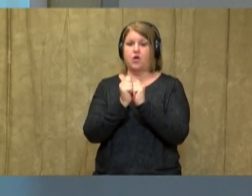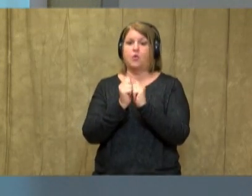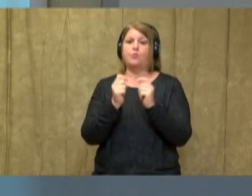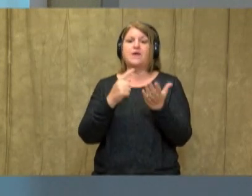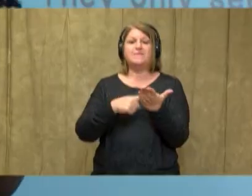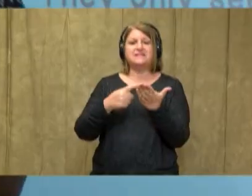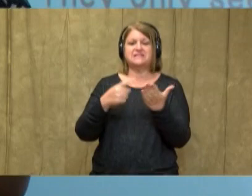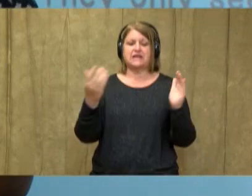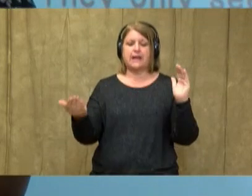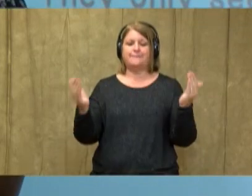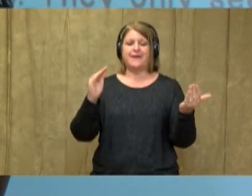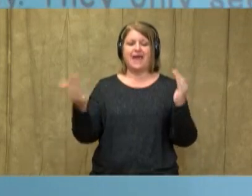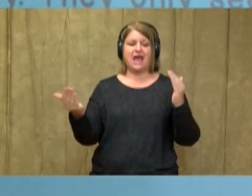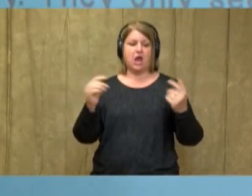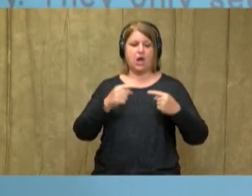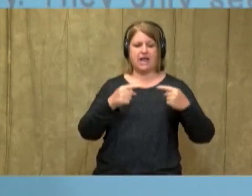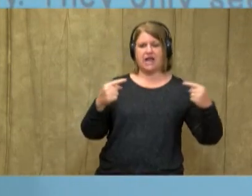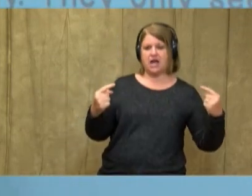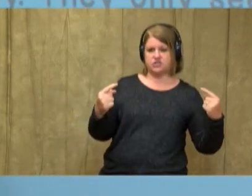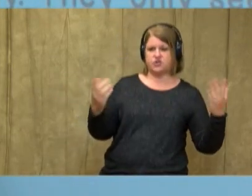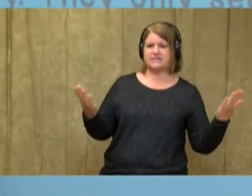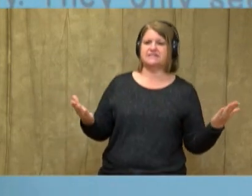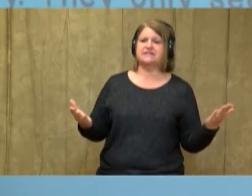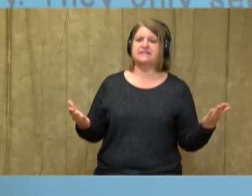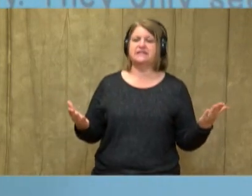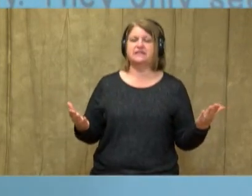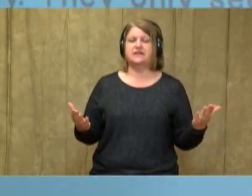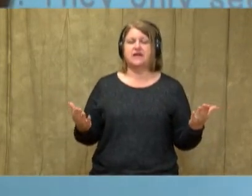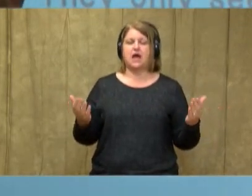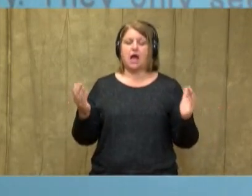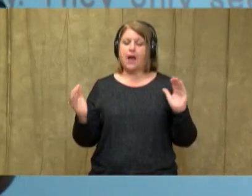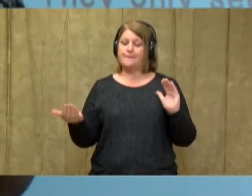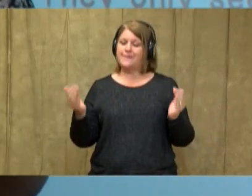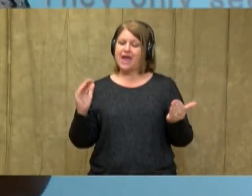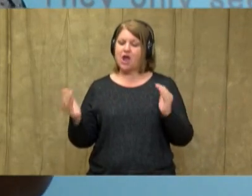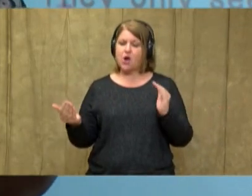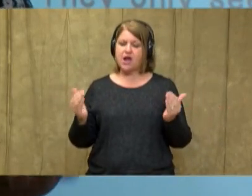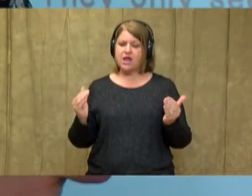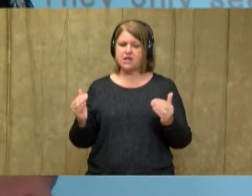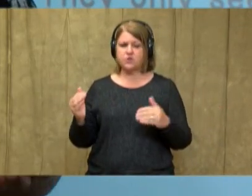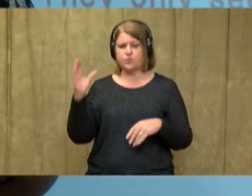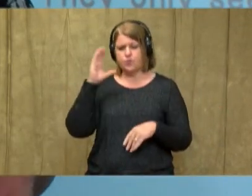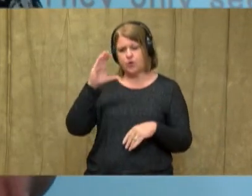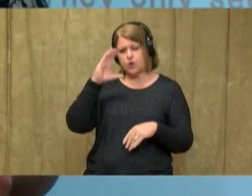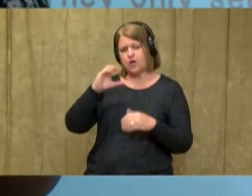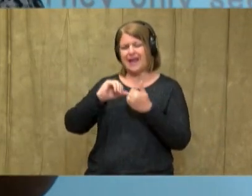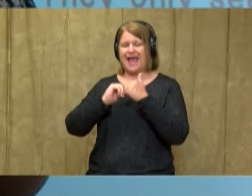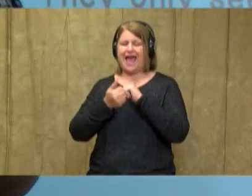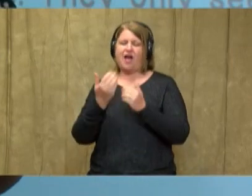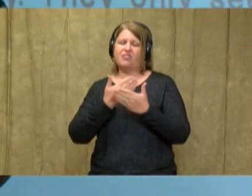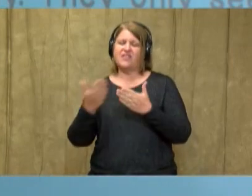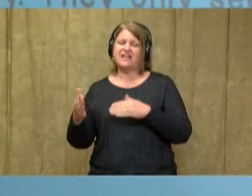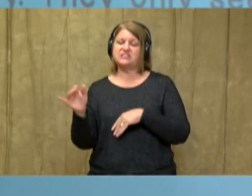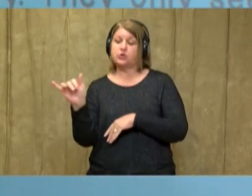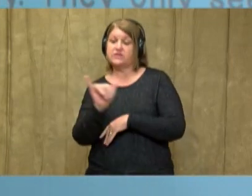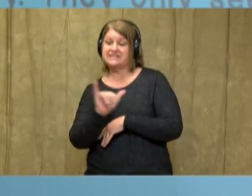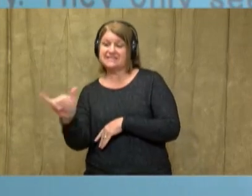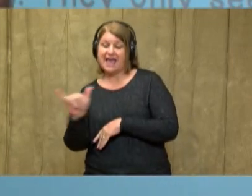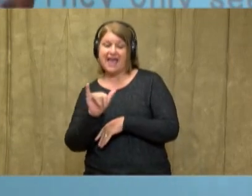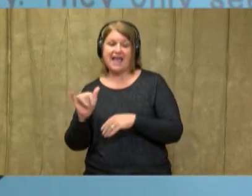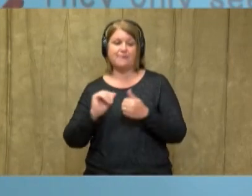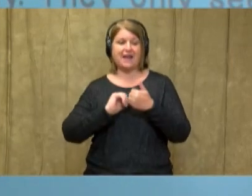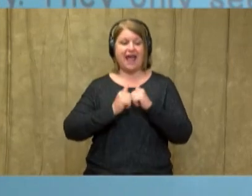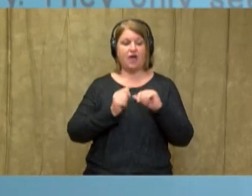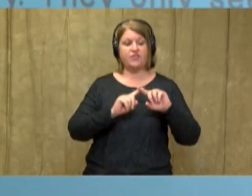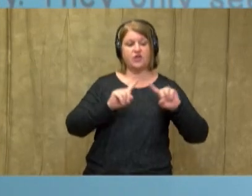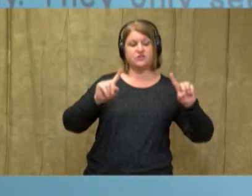and contrasting. And comparing is when we look for how things are the same and how they are different. We're